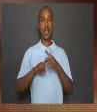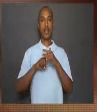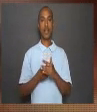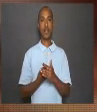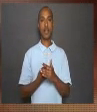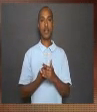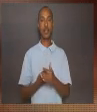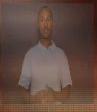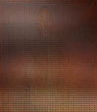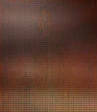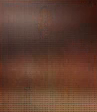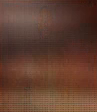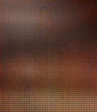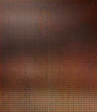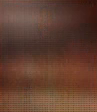Begin.